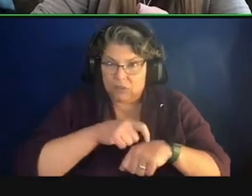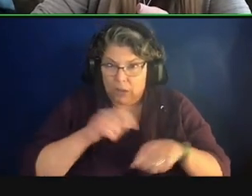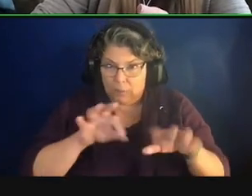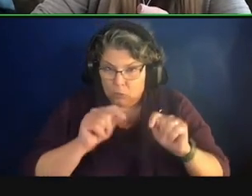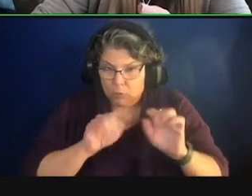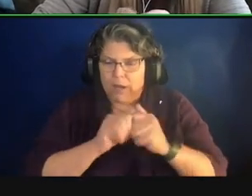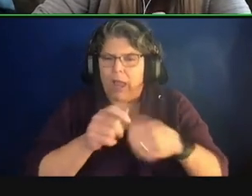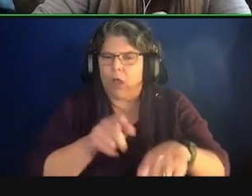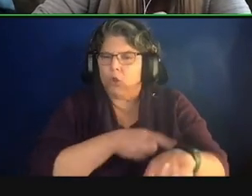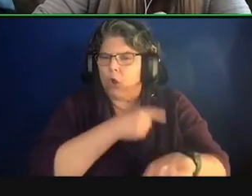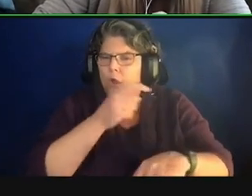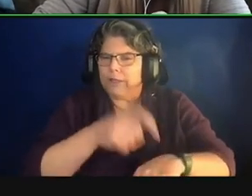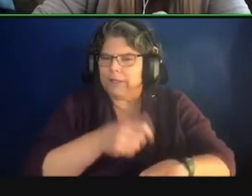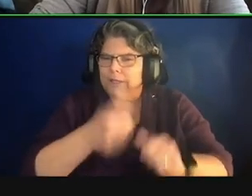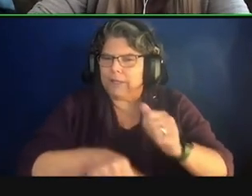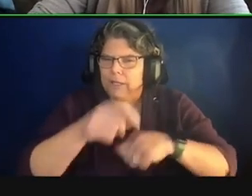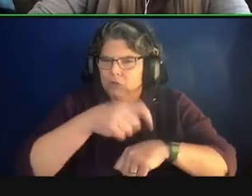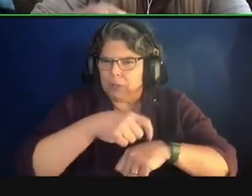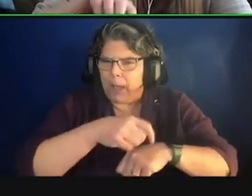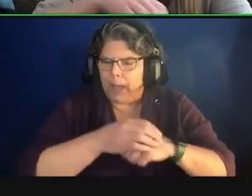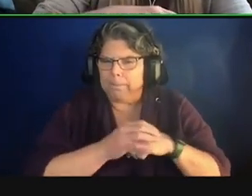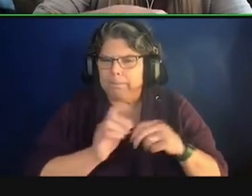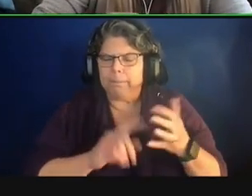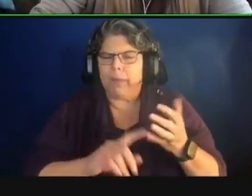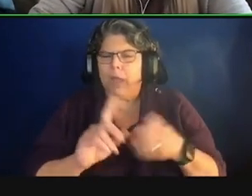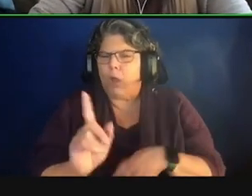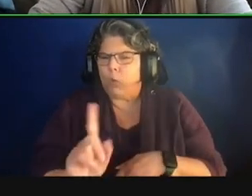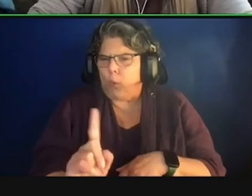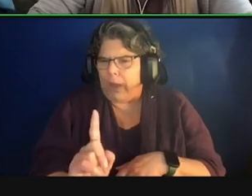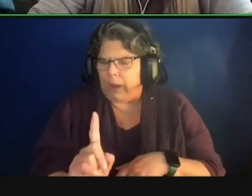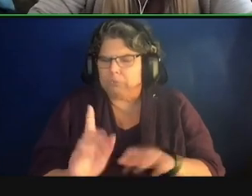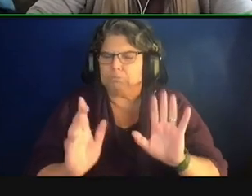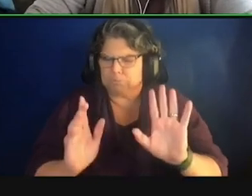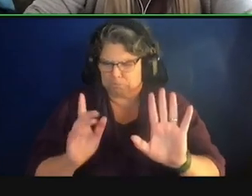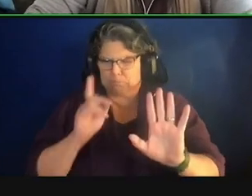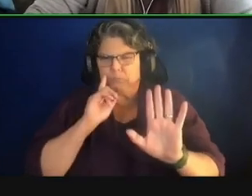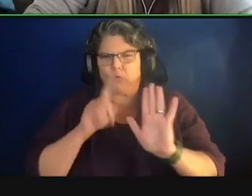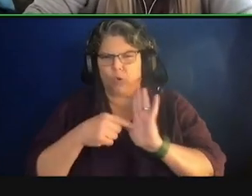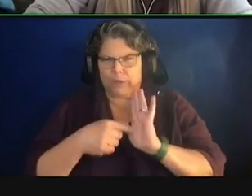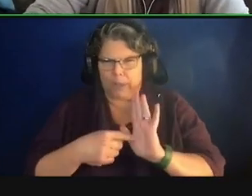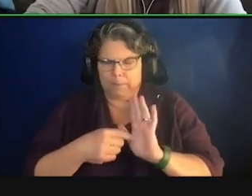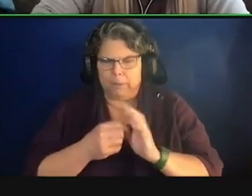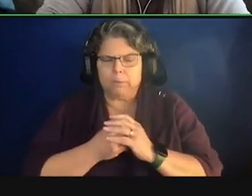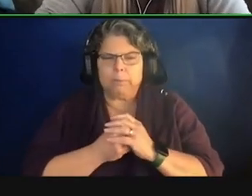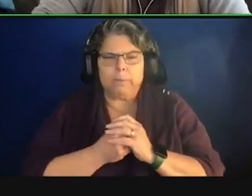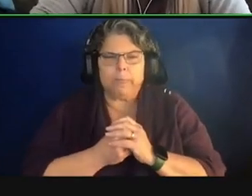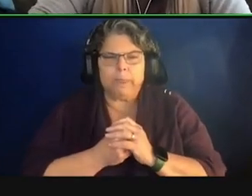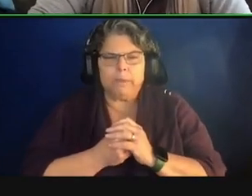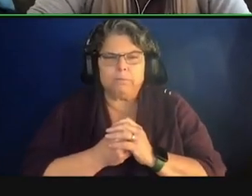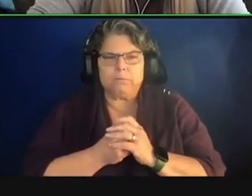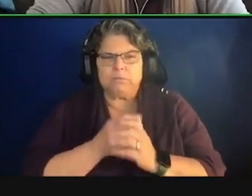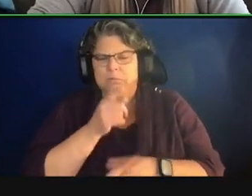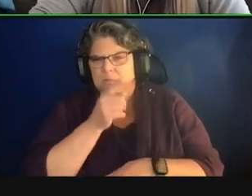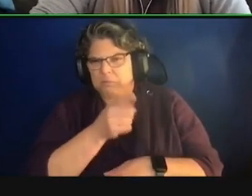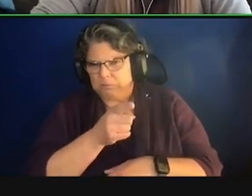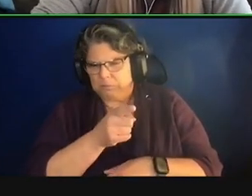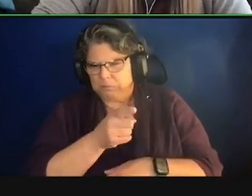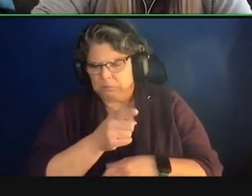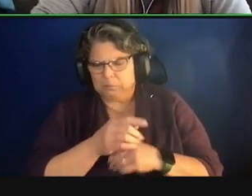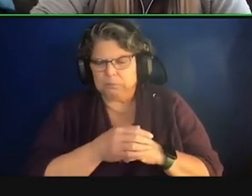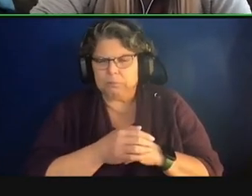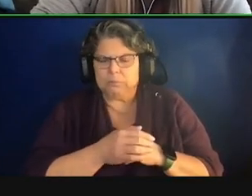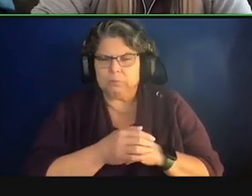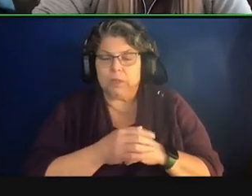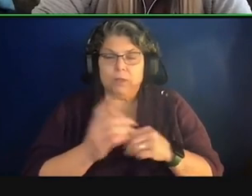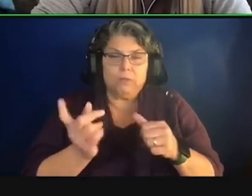take place, and where. So for example, in this slide you have in front of you, the